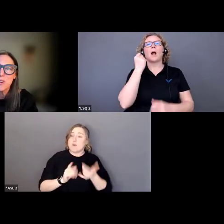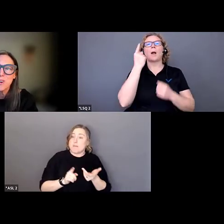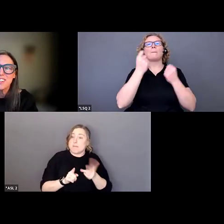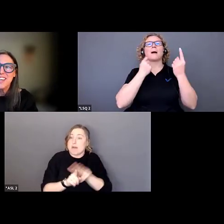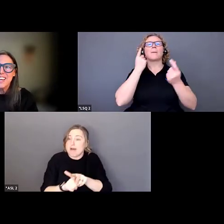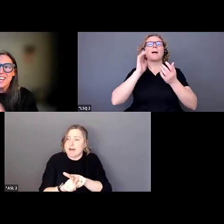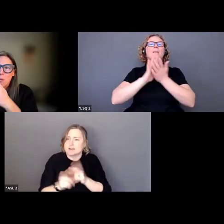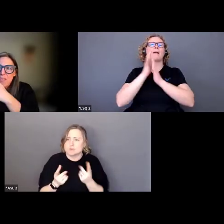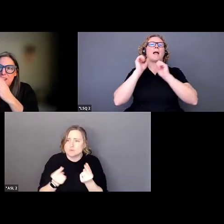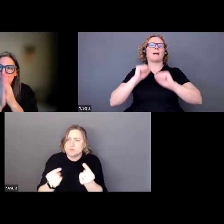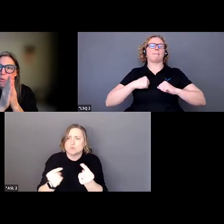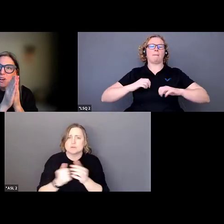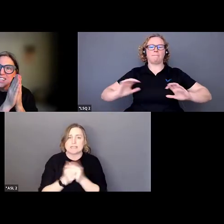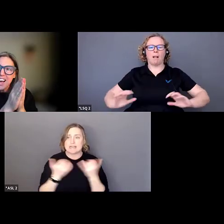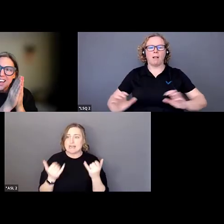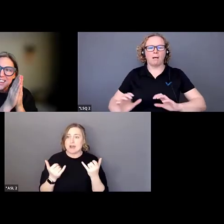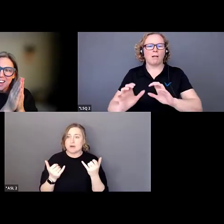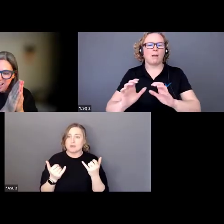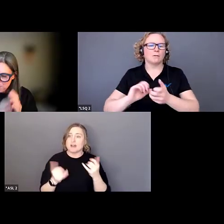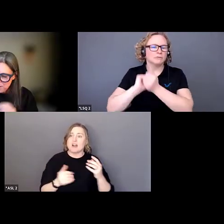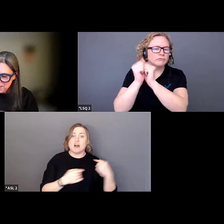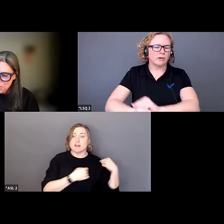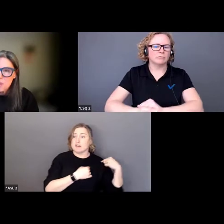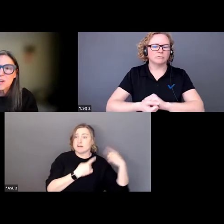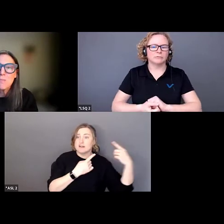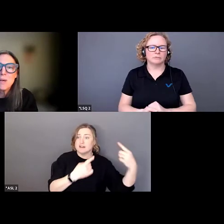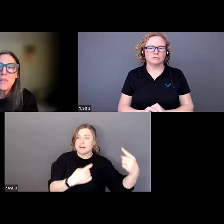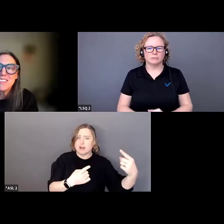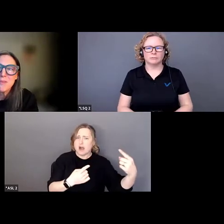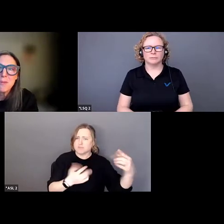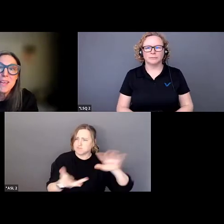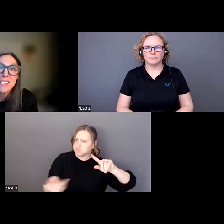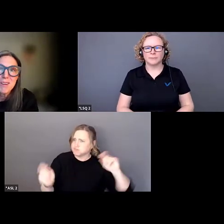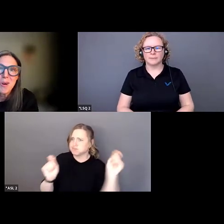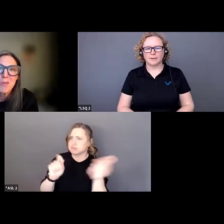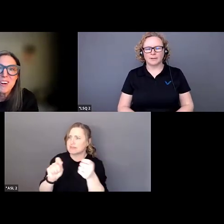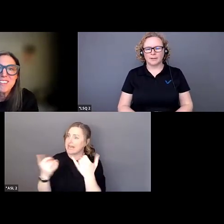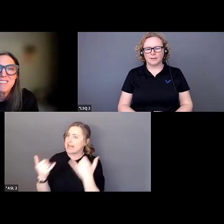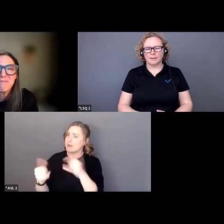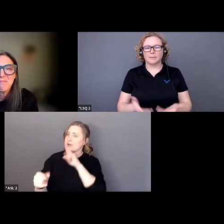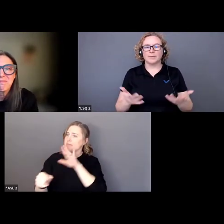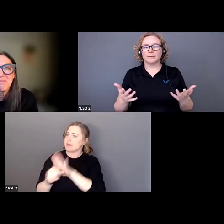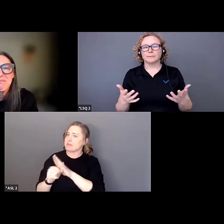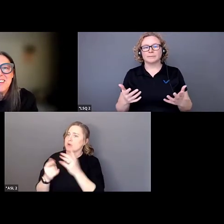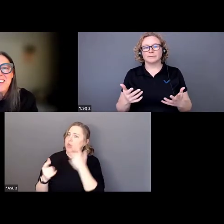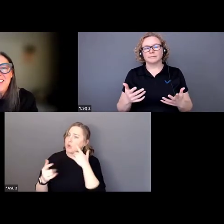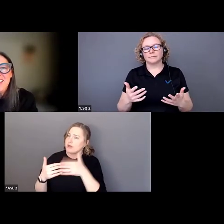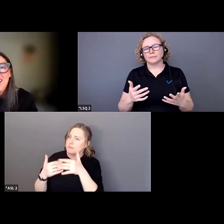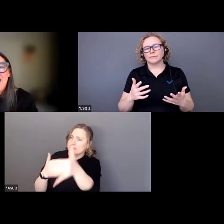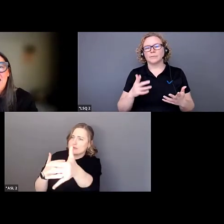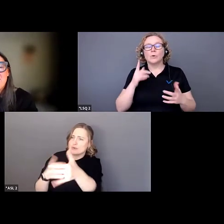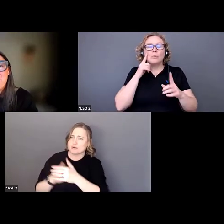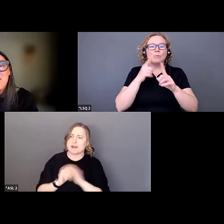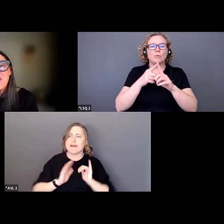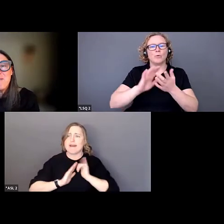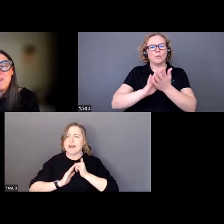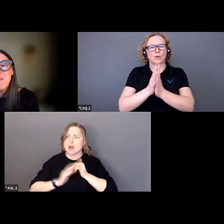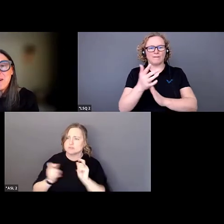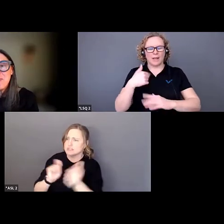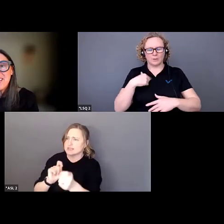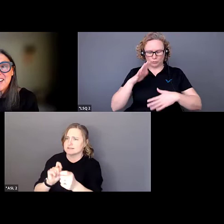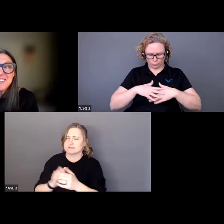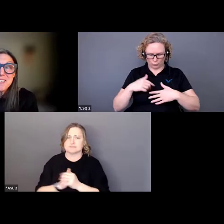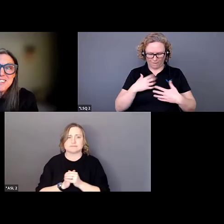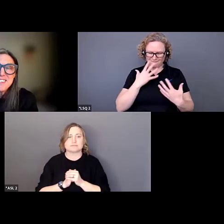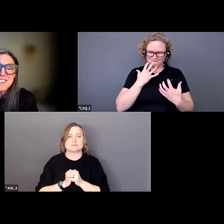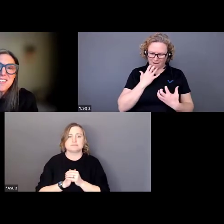in this world in a way that is more lined up with the commitments that we're making with our words? And so we